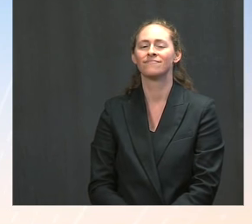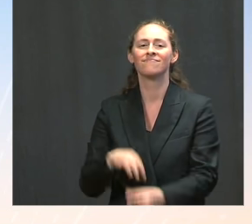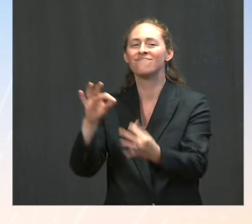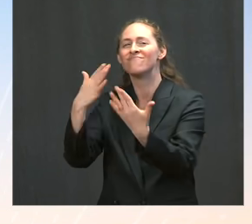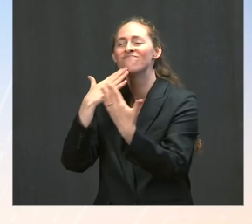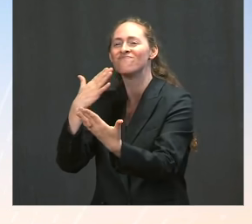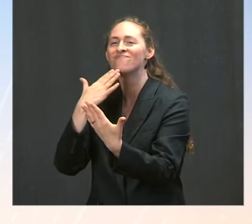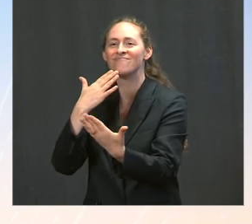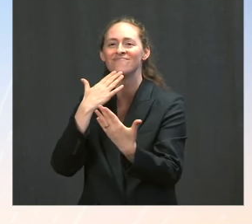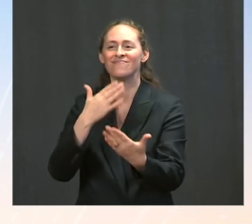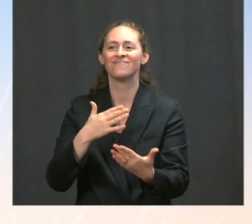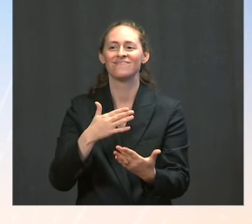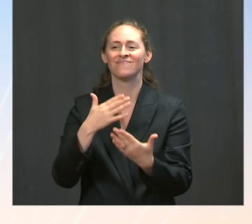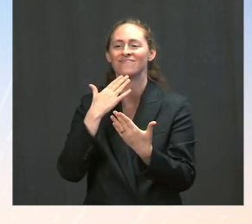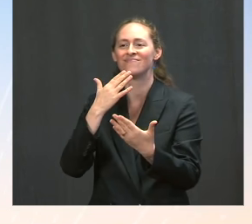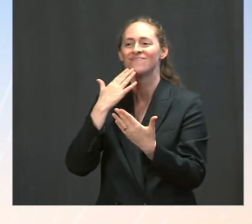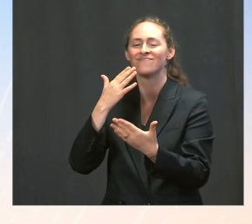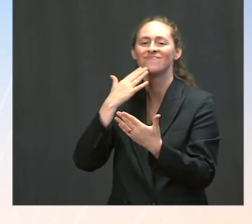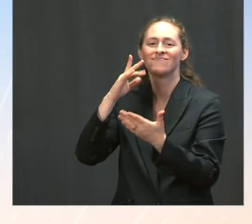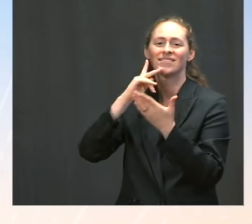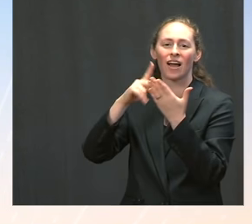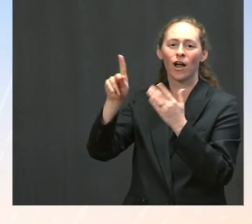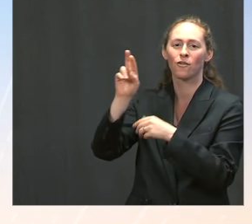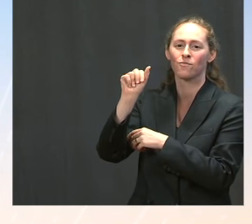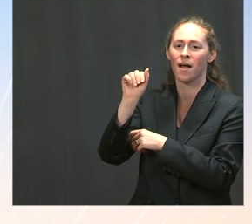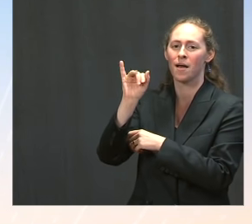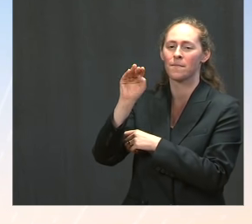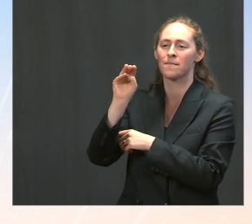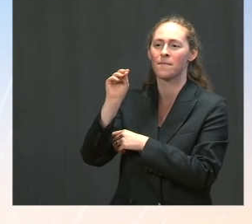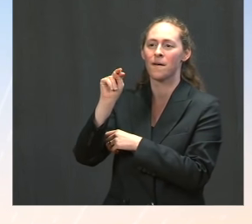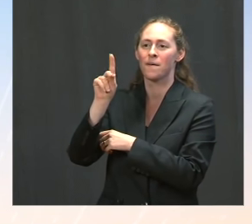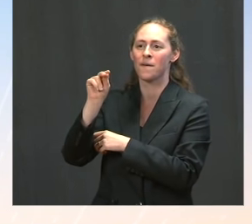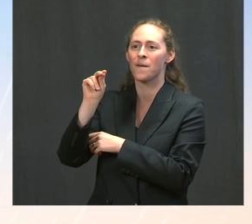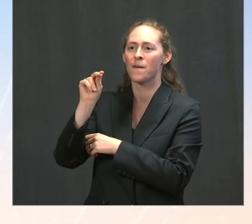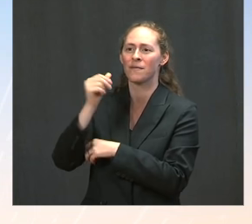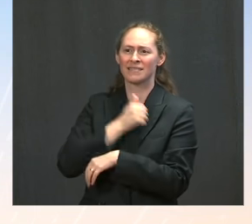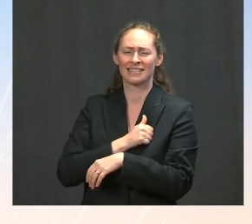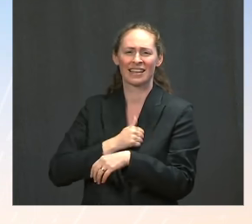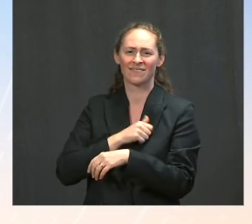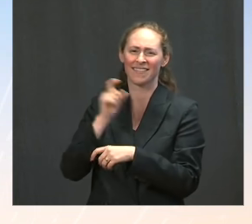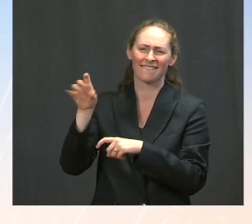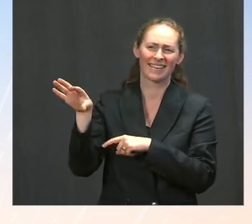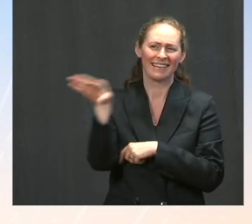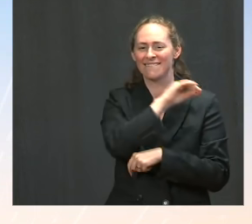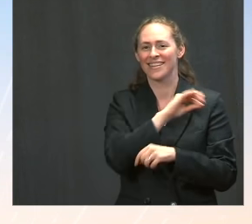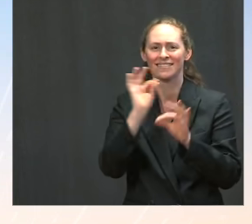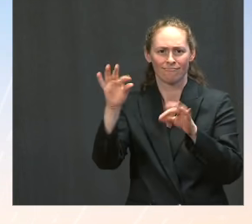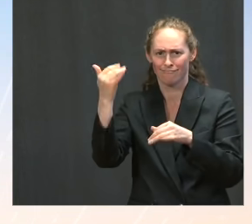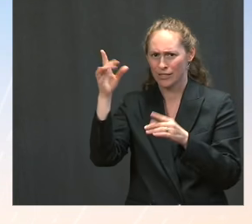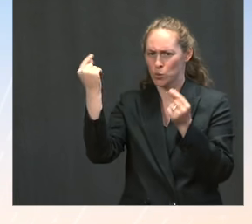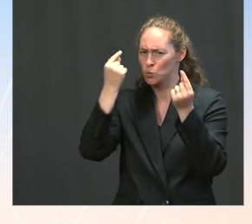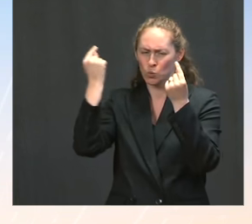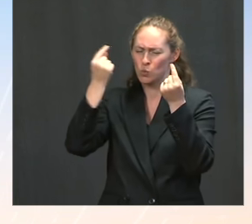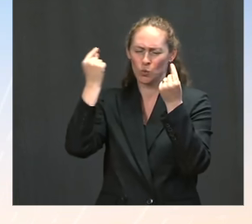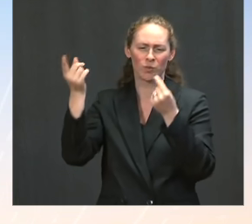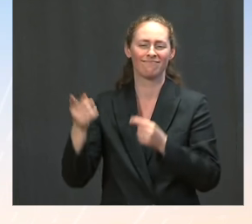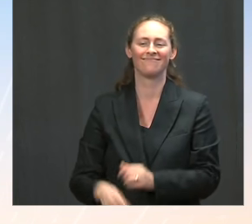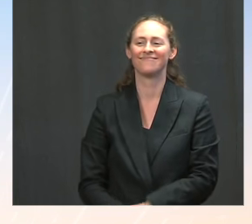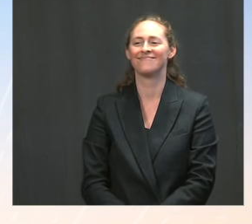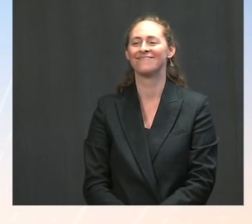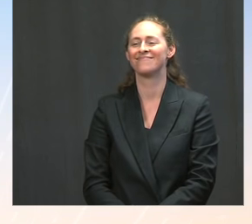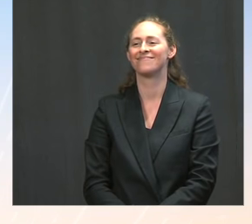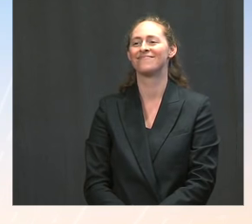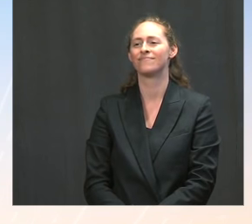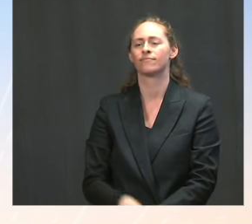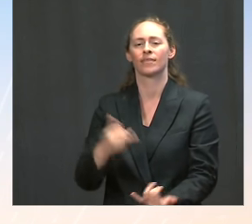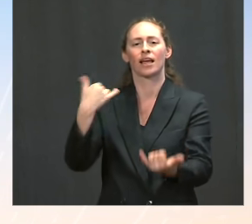Just a quick follow-up on training. I'm sorry, she's got to go. Thank you. Busy day. Okay. Couple items for you at the top.